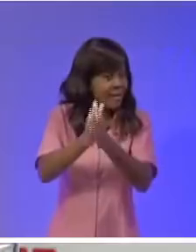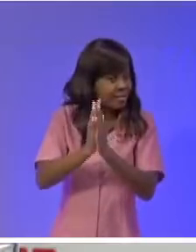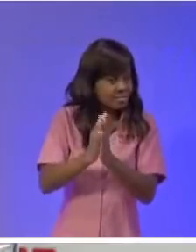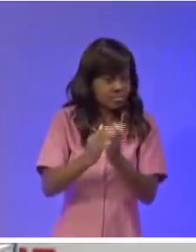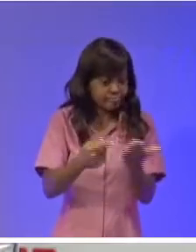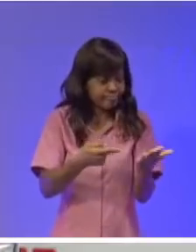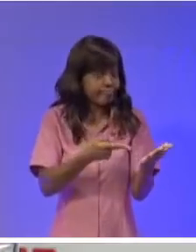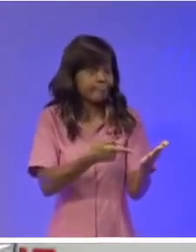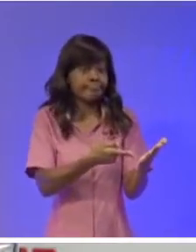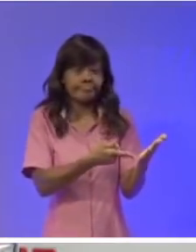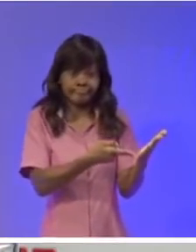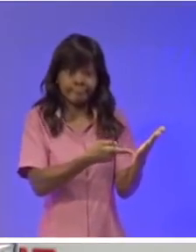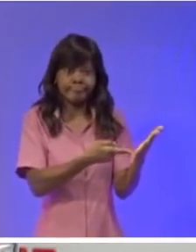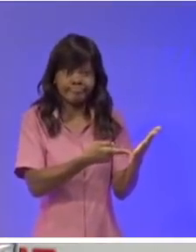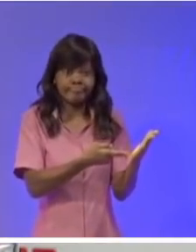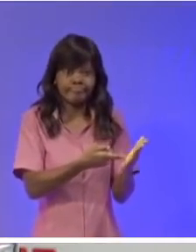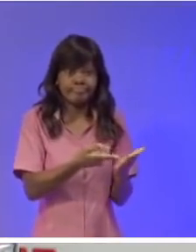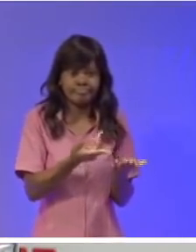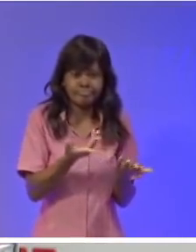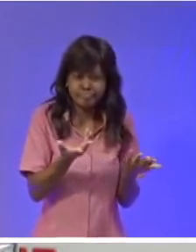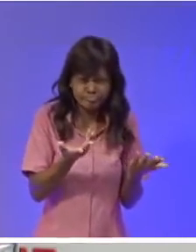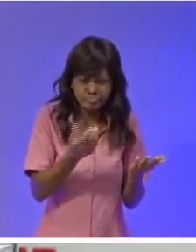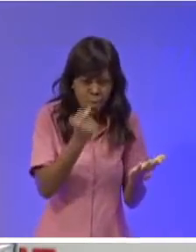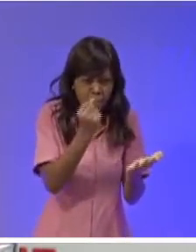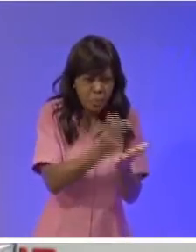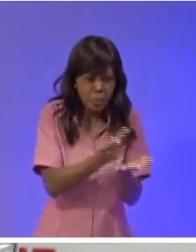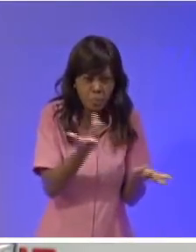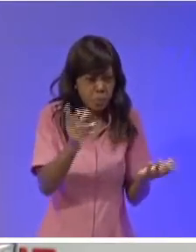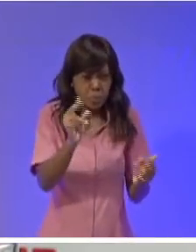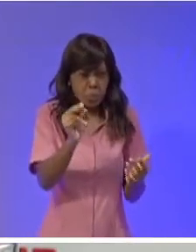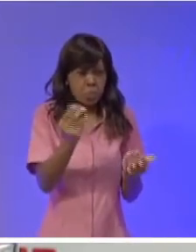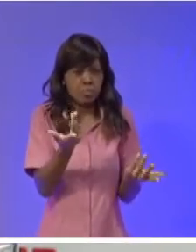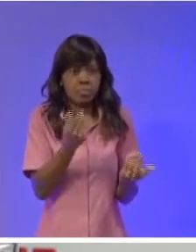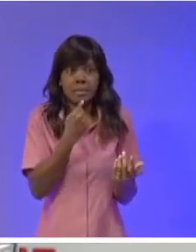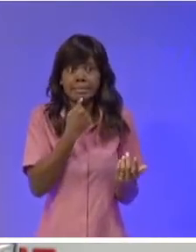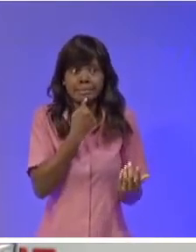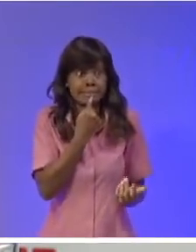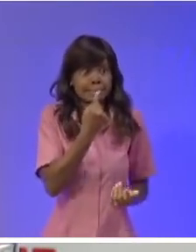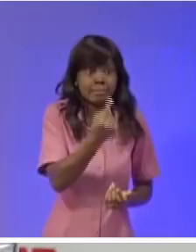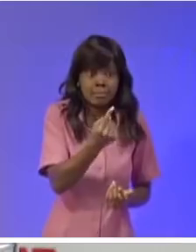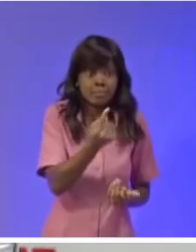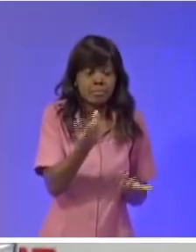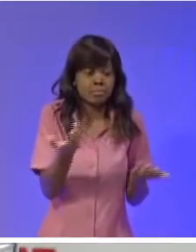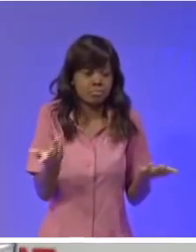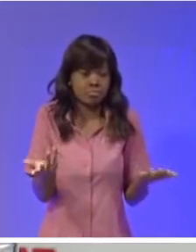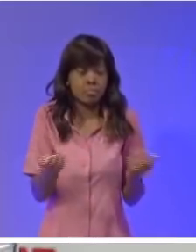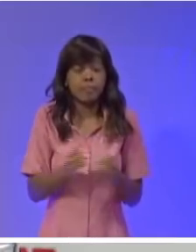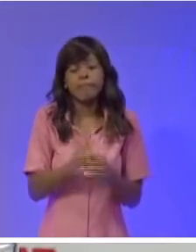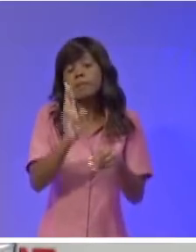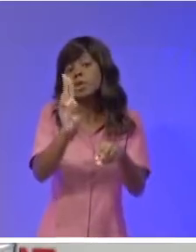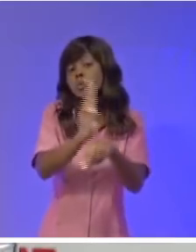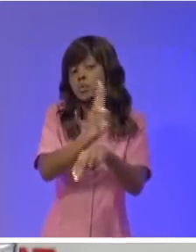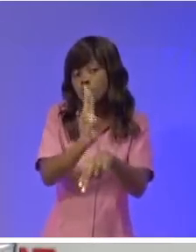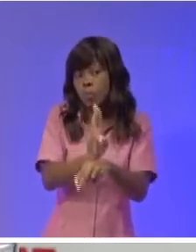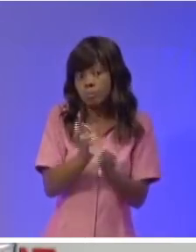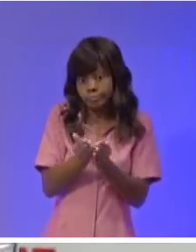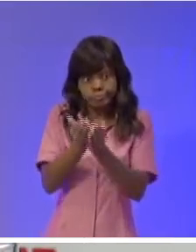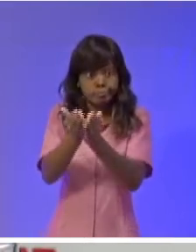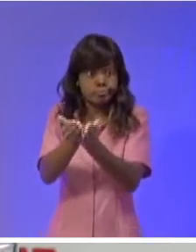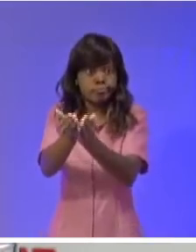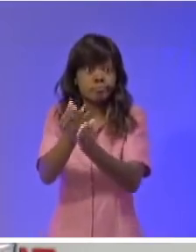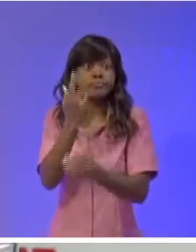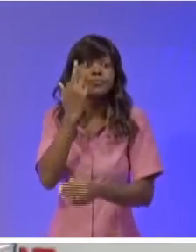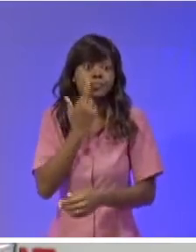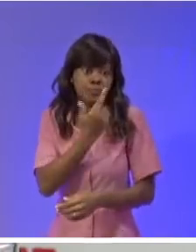this. So let me clearly state under Section 8 of the Public Health Rules, and we said this when we launched the Safe